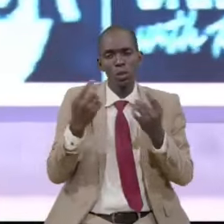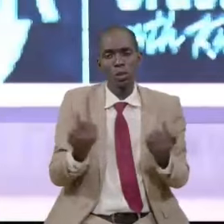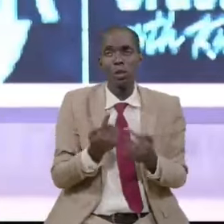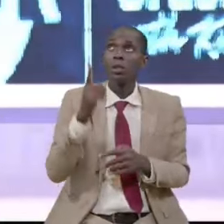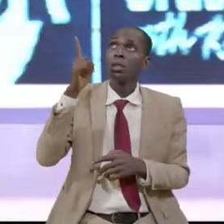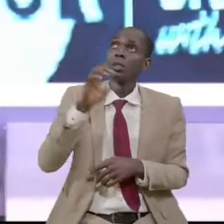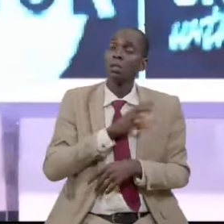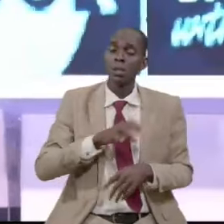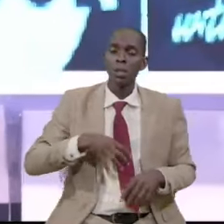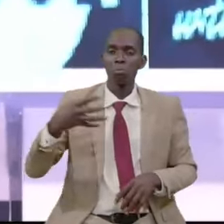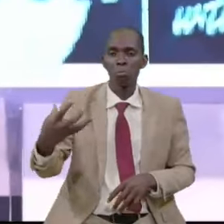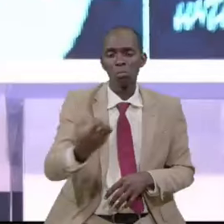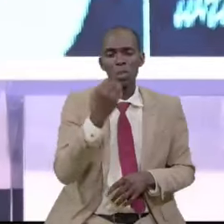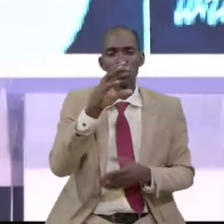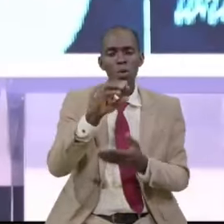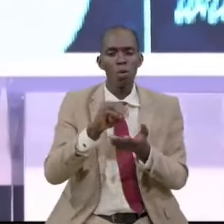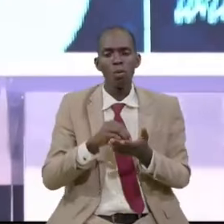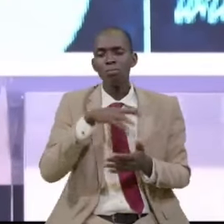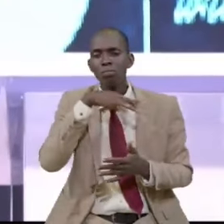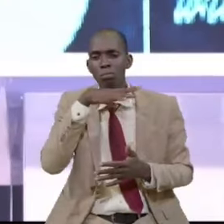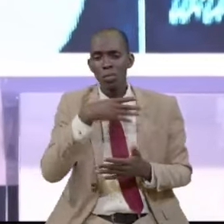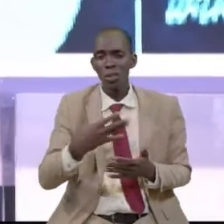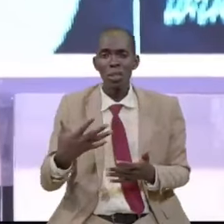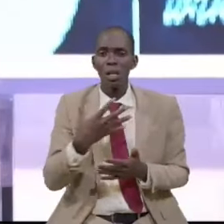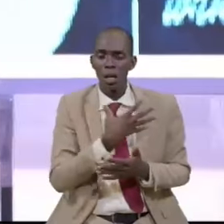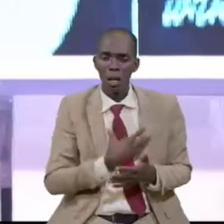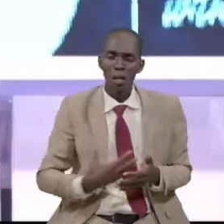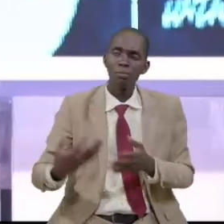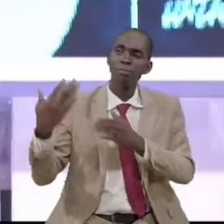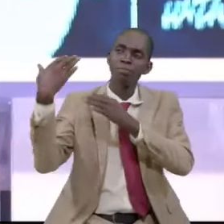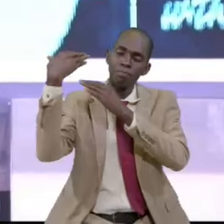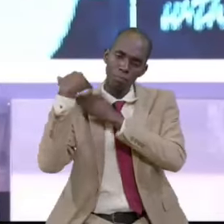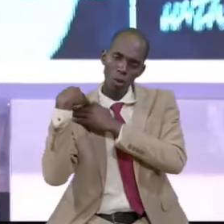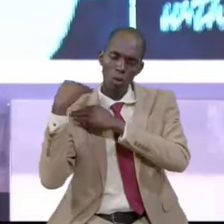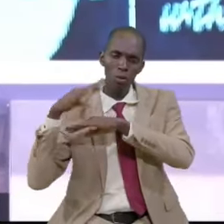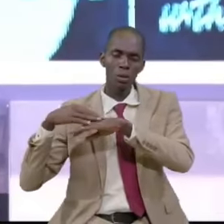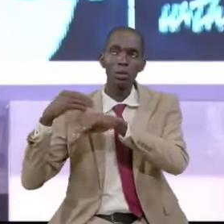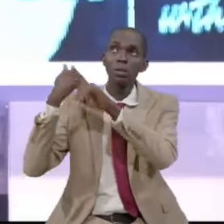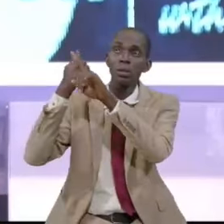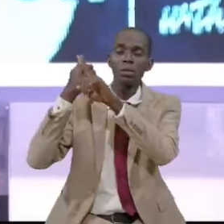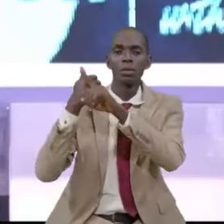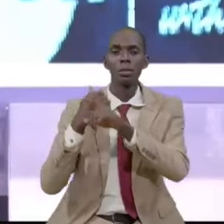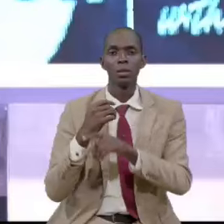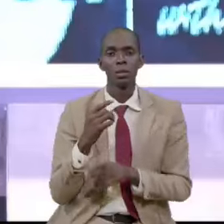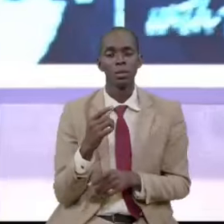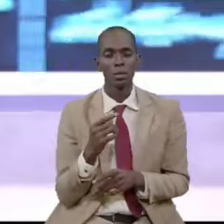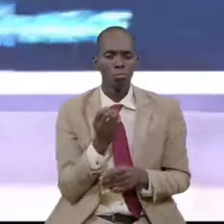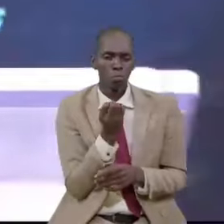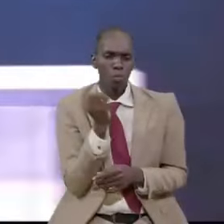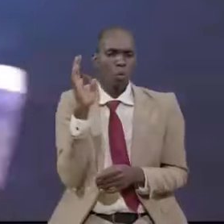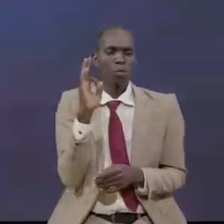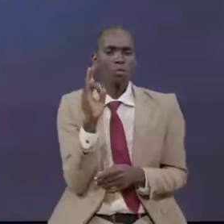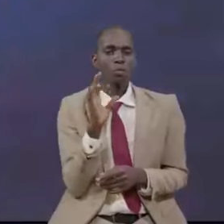and laid it on him. He took it off you. He removed it from you. He took